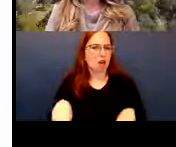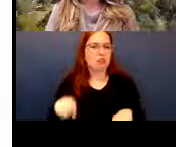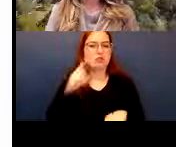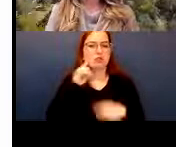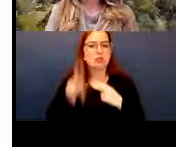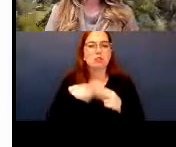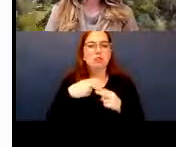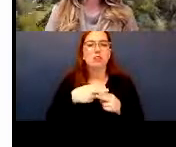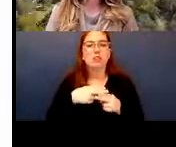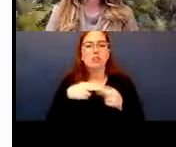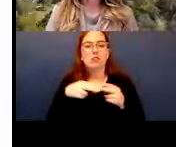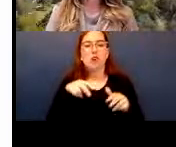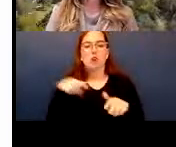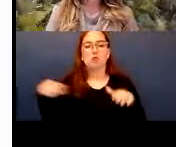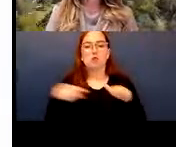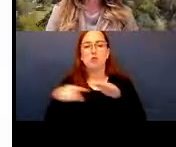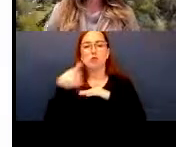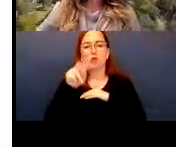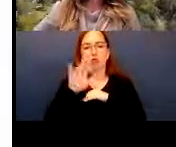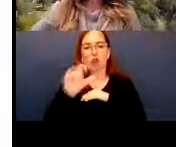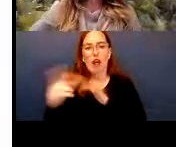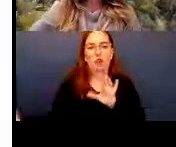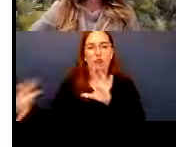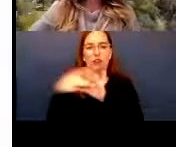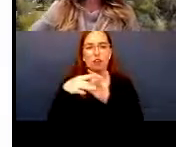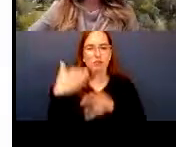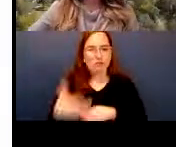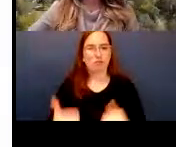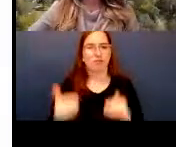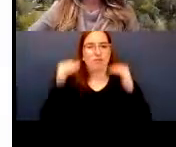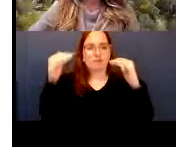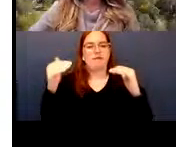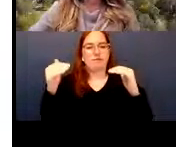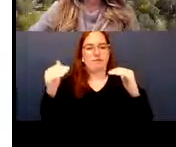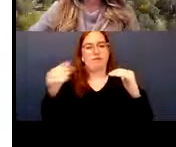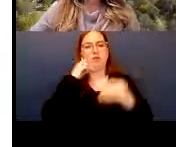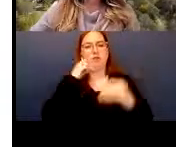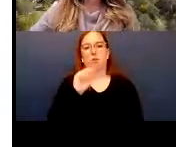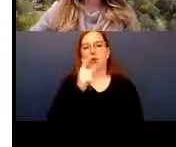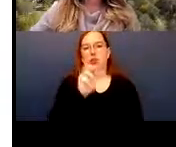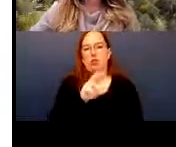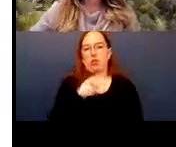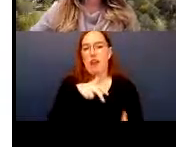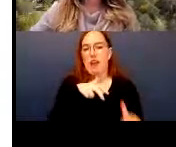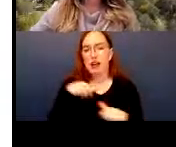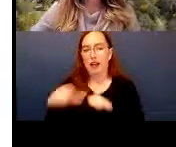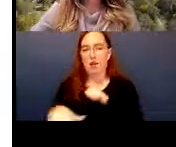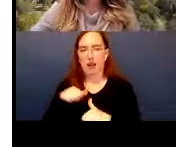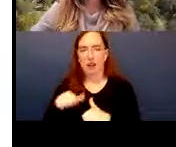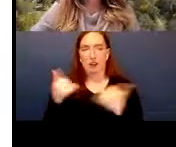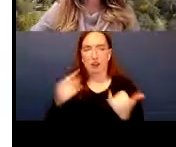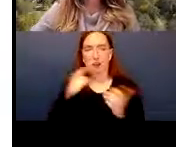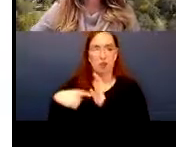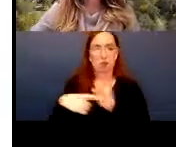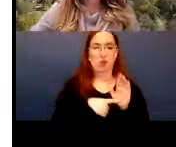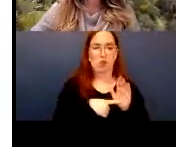connection enhancement with the Butler Hike and Bike Trail. we are showing a pedestrian path